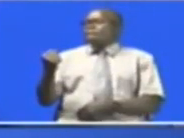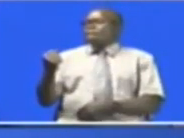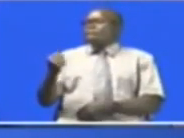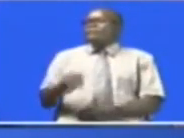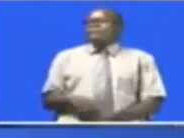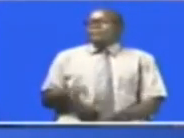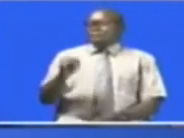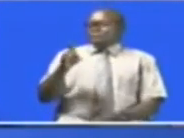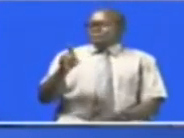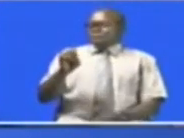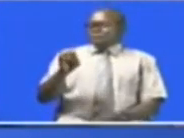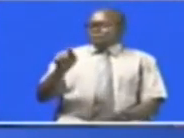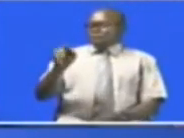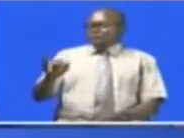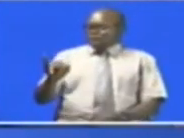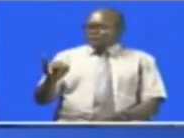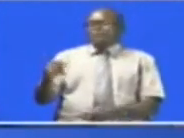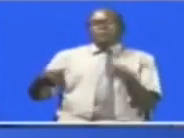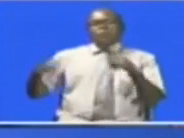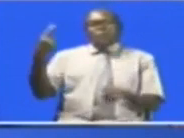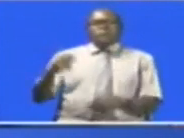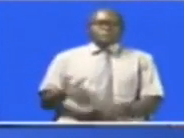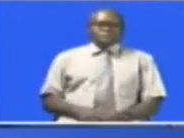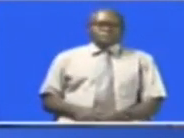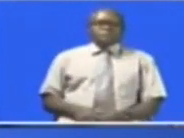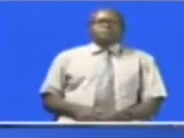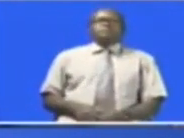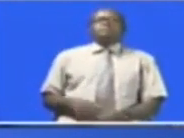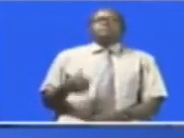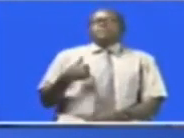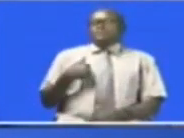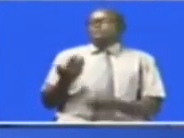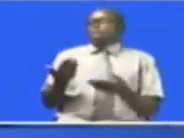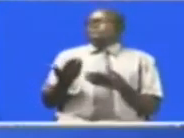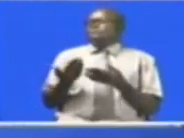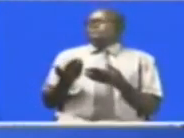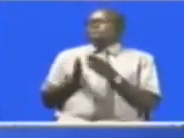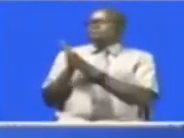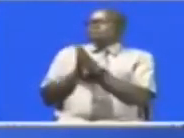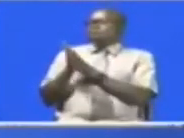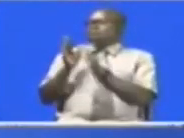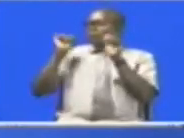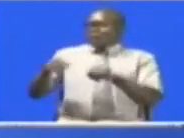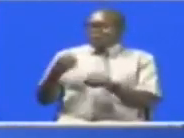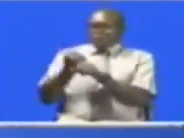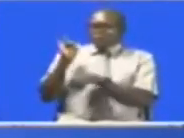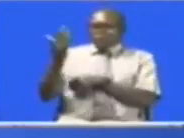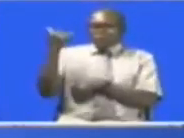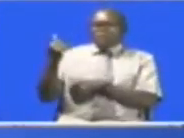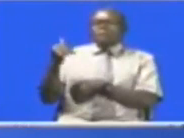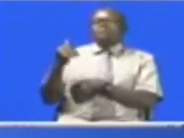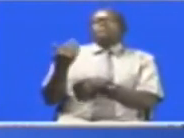95, when Cosmas Ndeti won. Yeah. Then I was motivated that I could win the marathon now, because I've